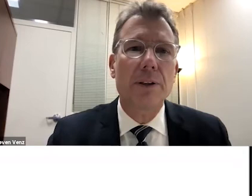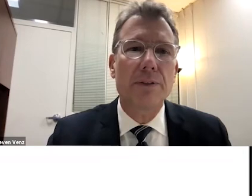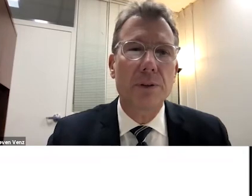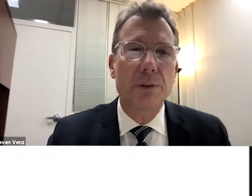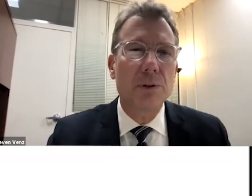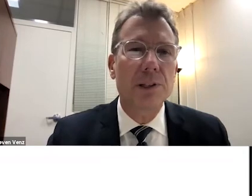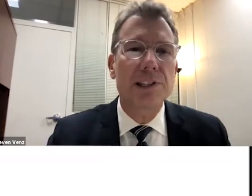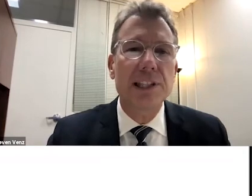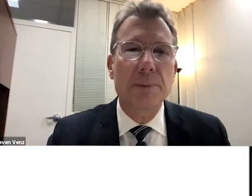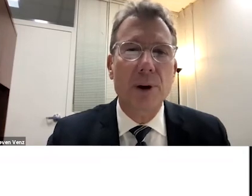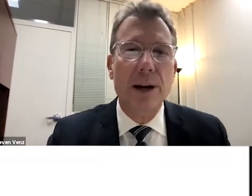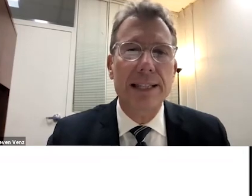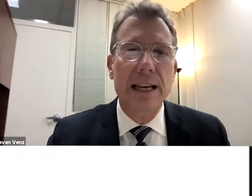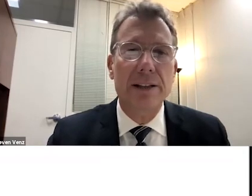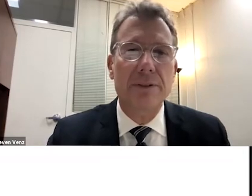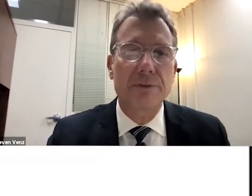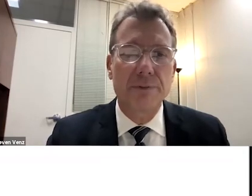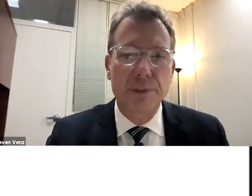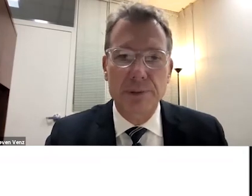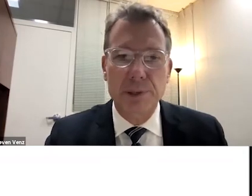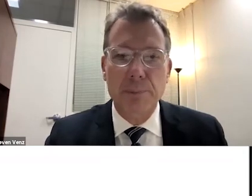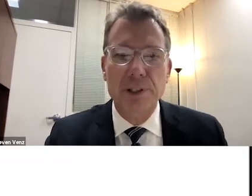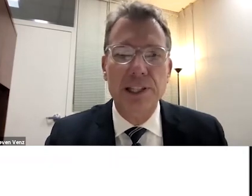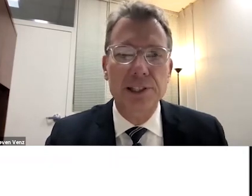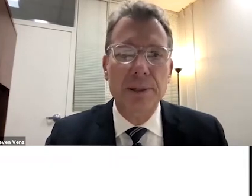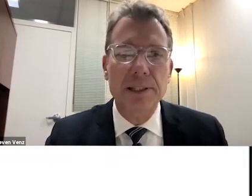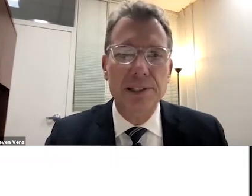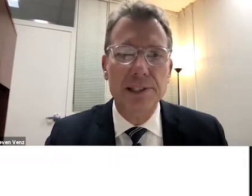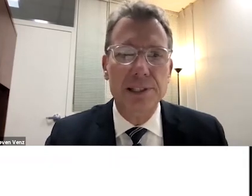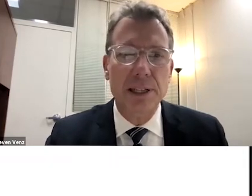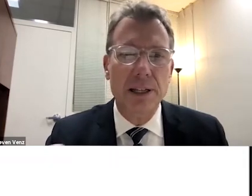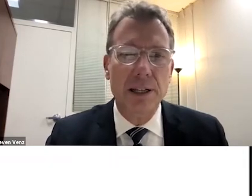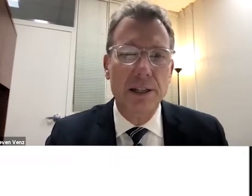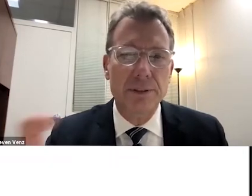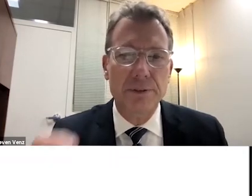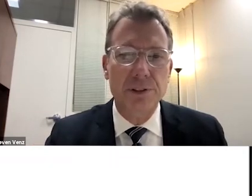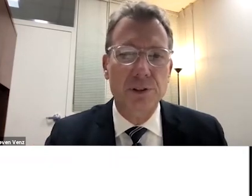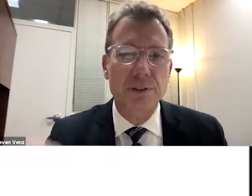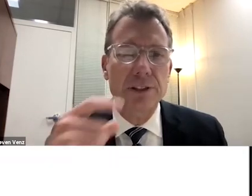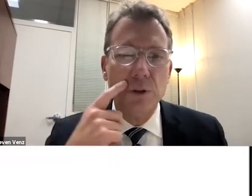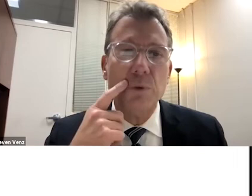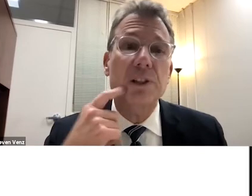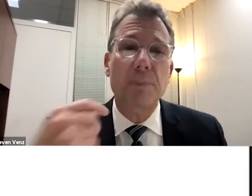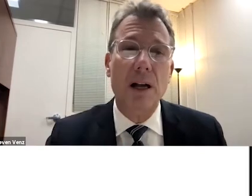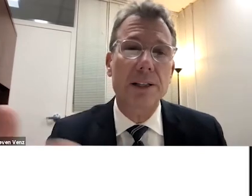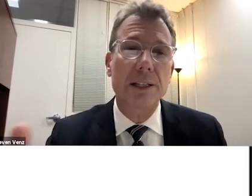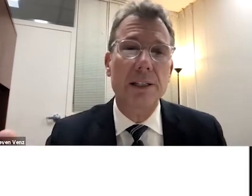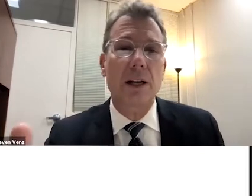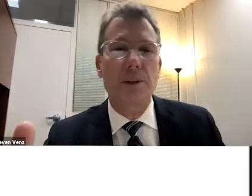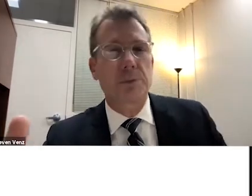And if you could see the breakdown of the participants of the surveys, or the